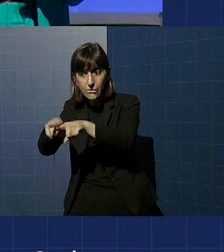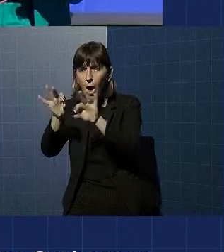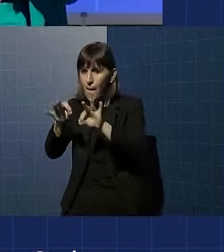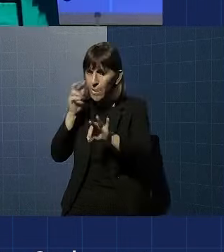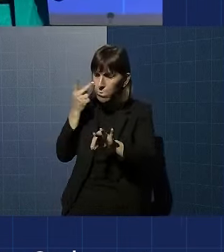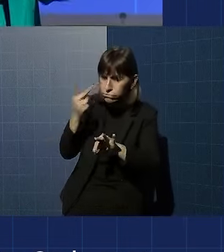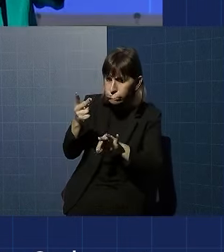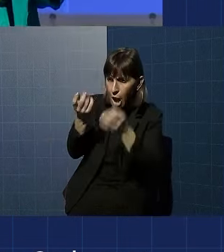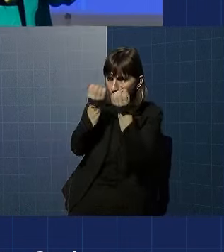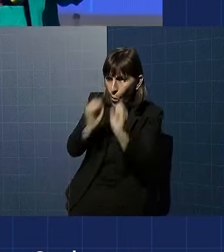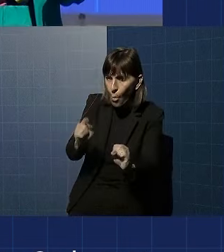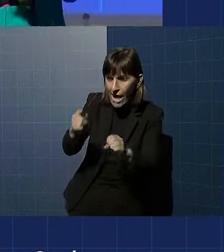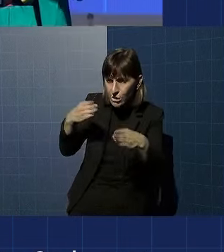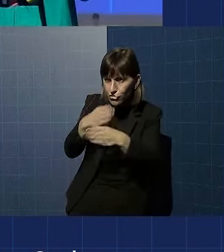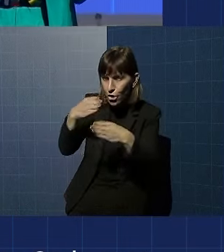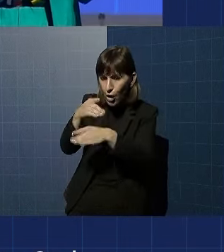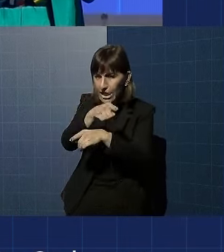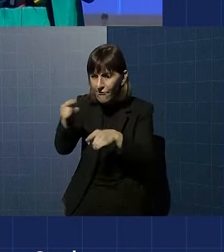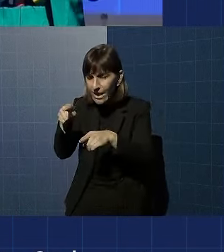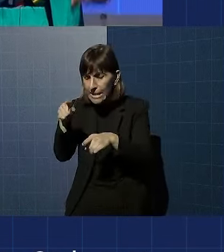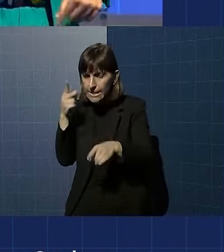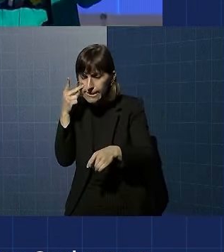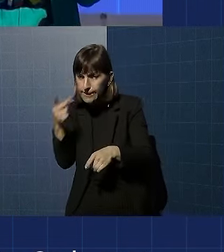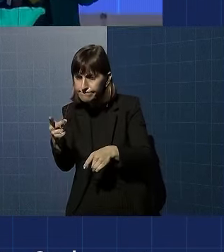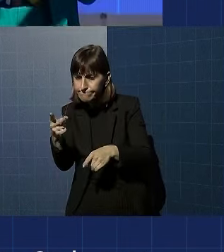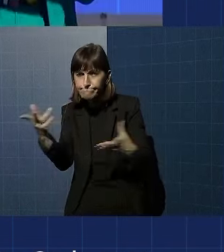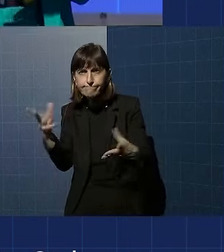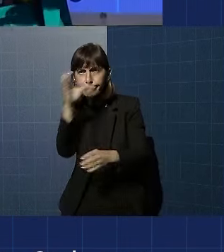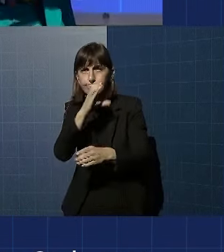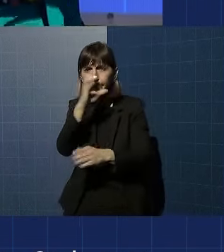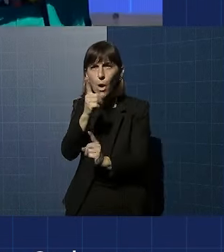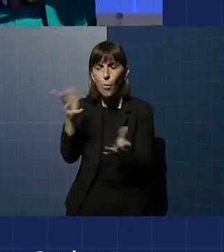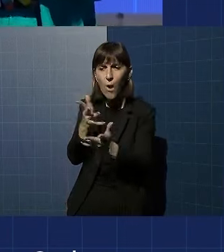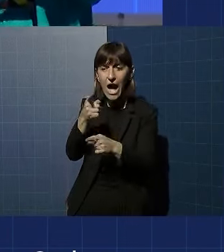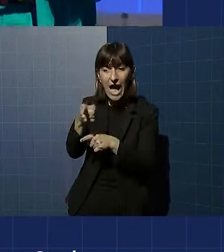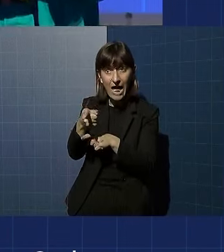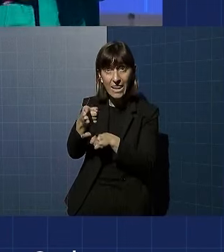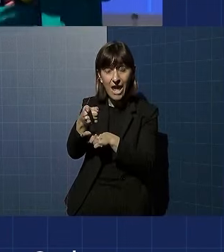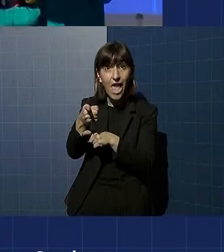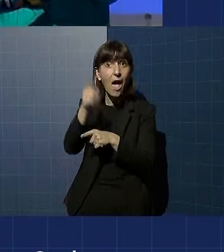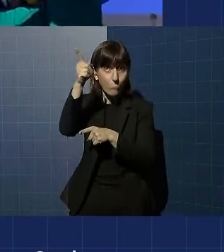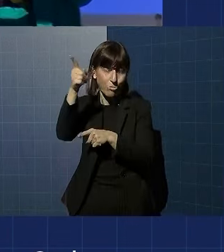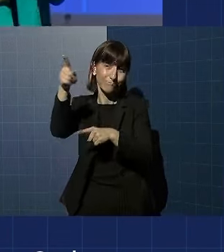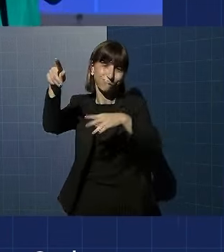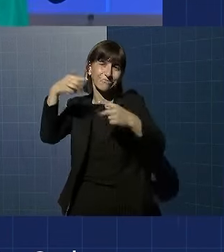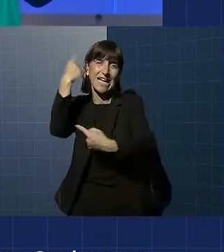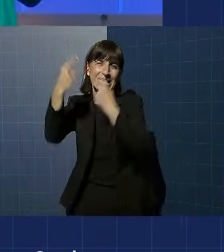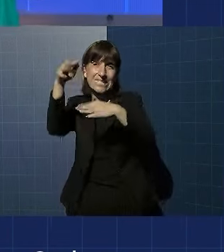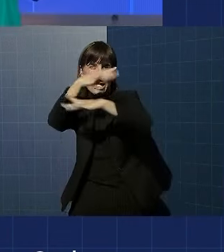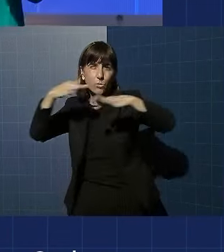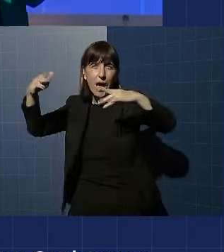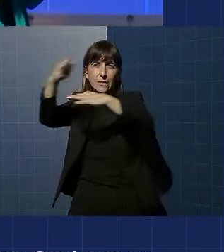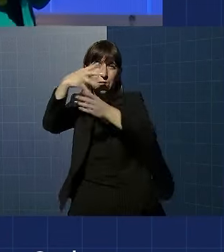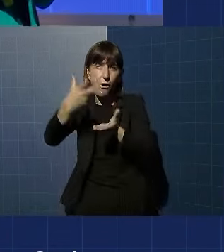healing process in microgravity is different than on Earth, and it's actually it's suboptimal. So also this